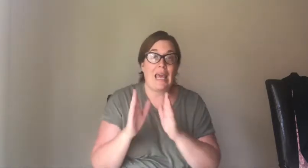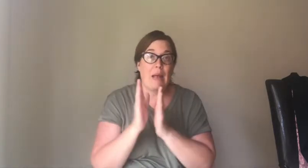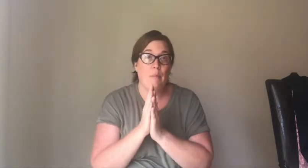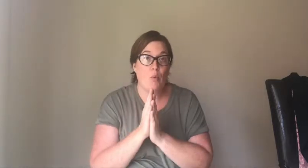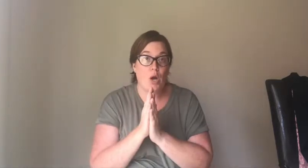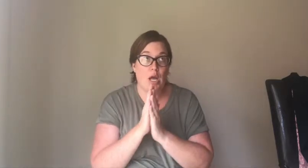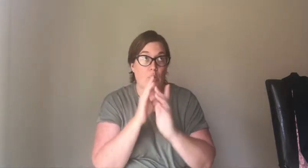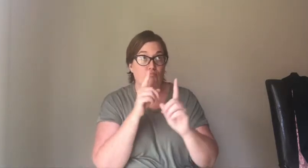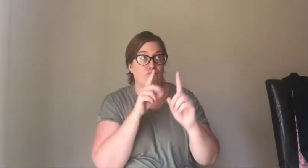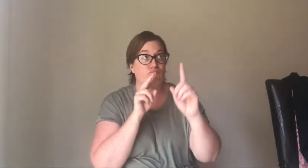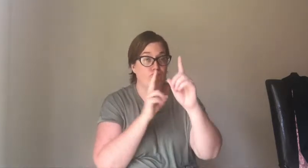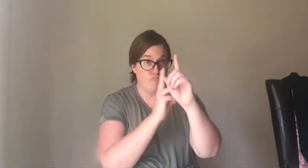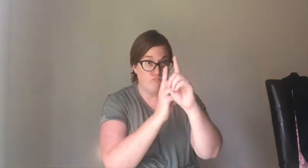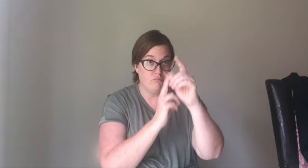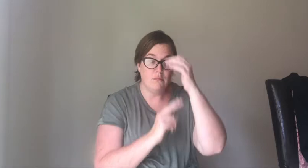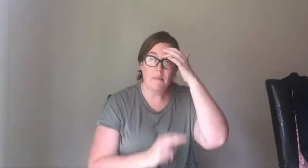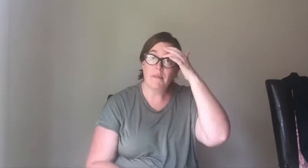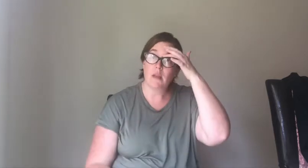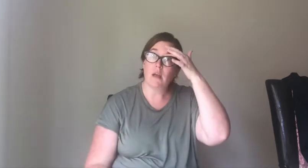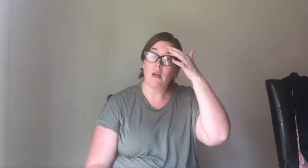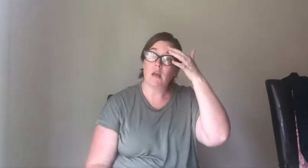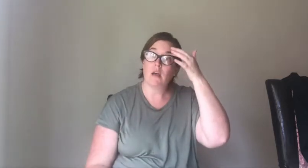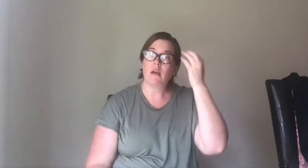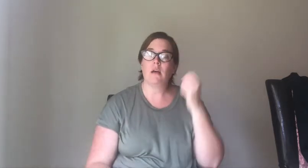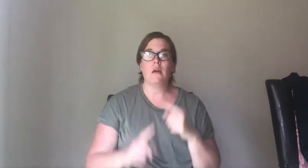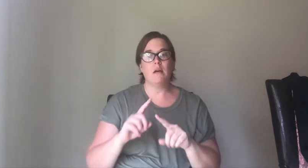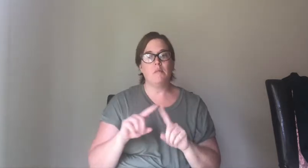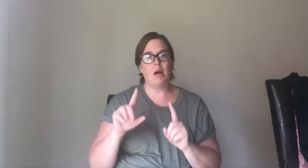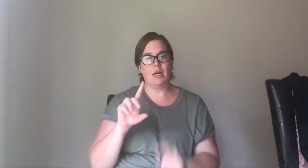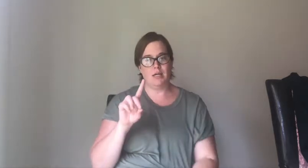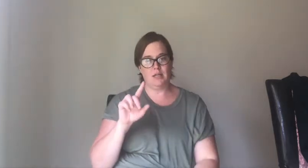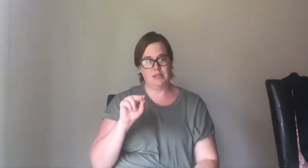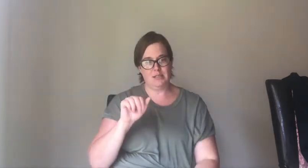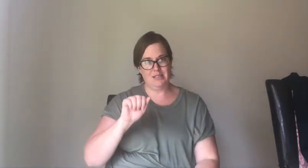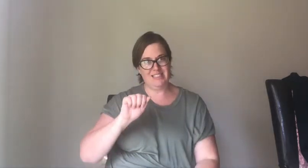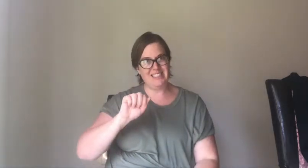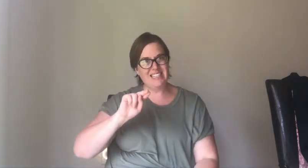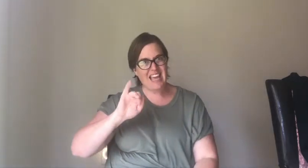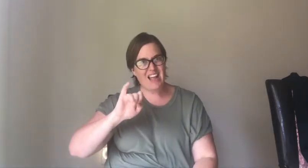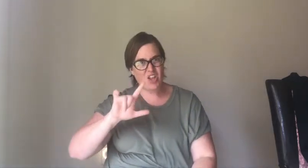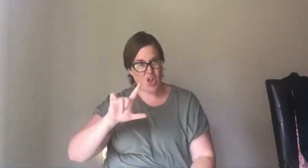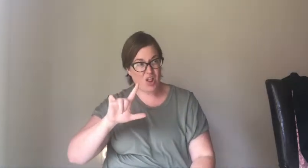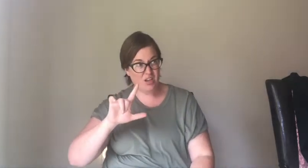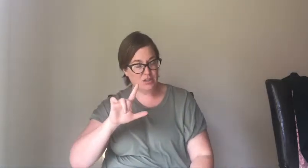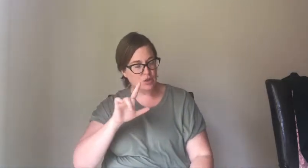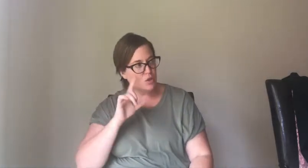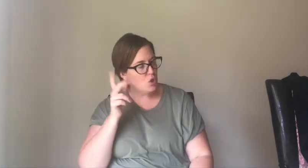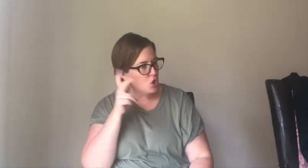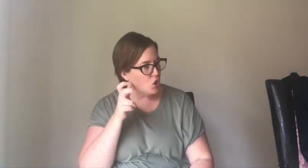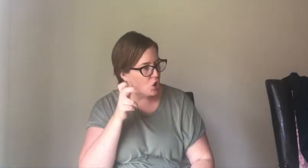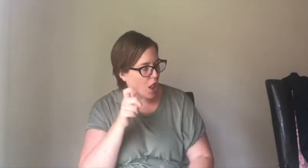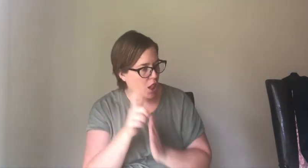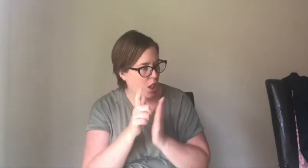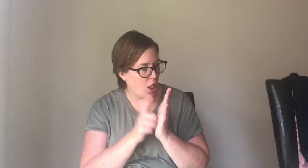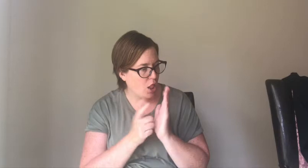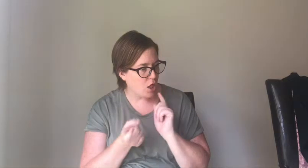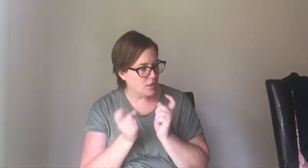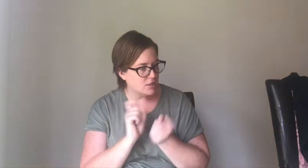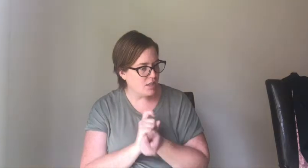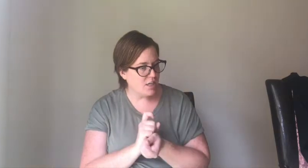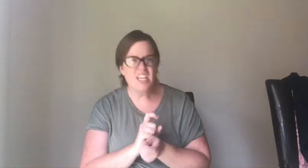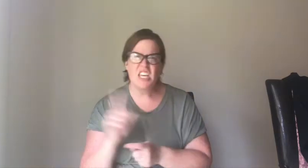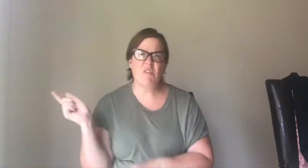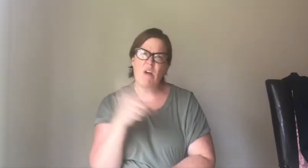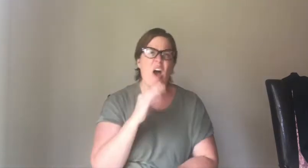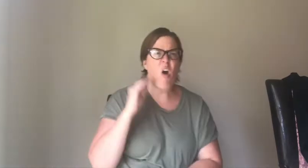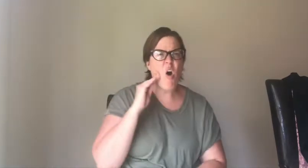signing this law, he signed away his own veto power, and he can't get out of it. He can't rescue Daniel himself anymore from his own